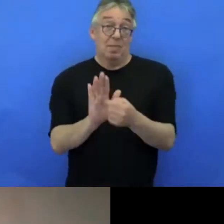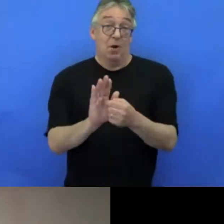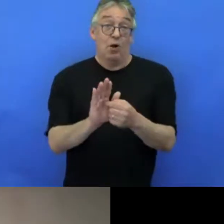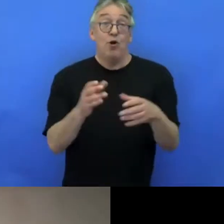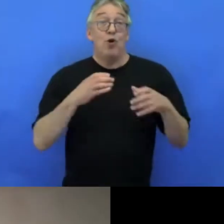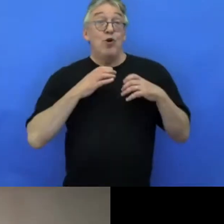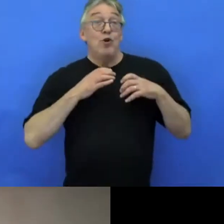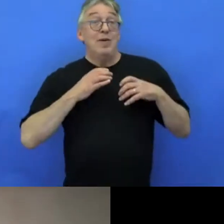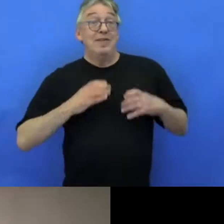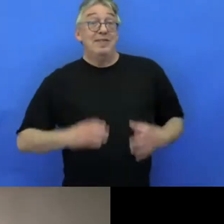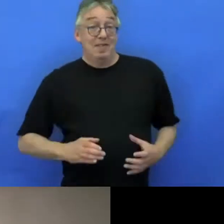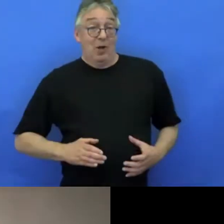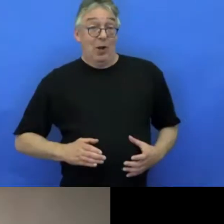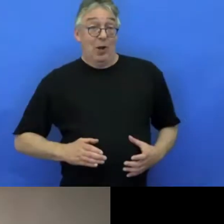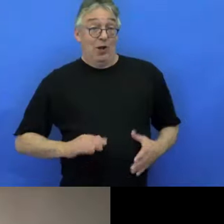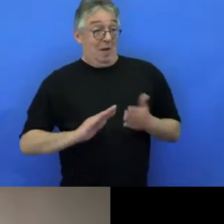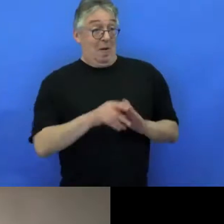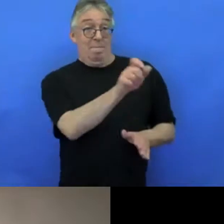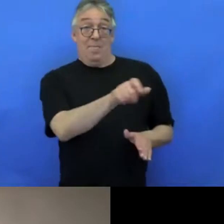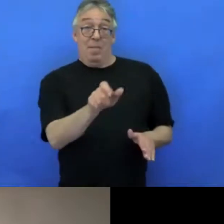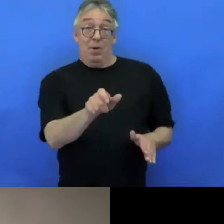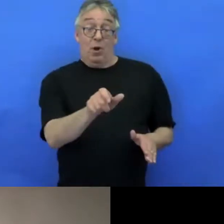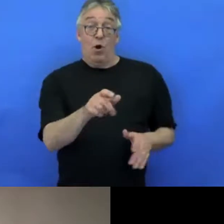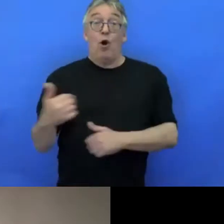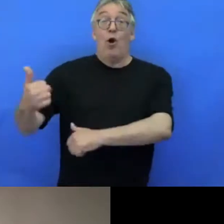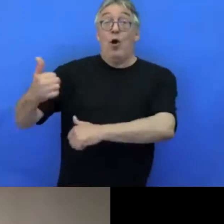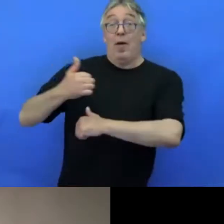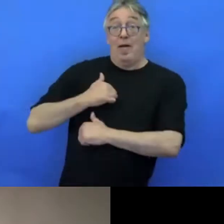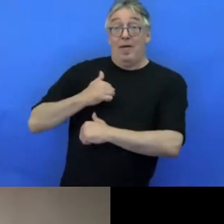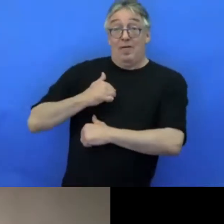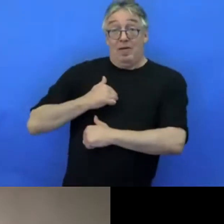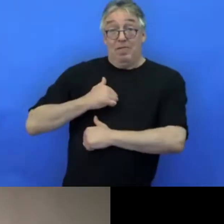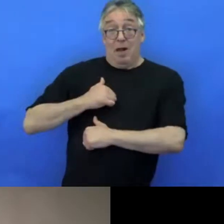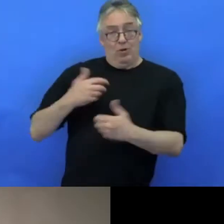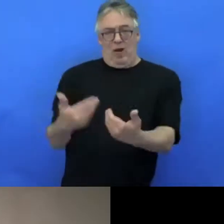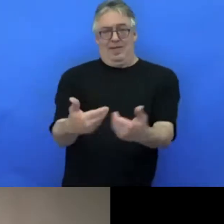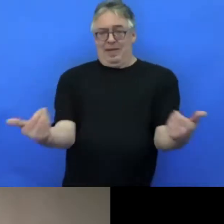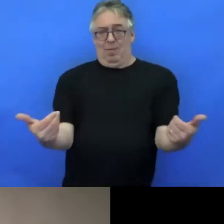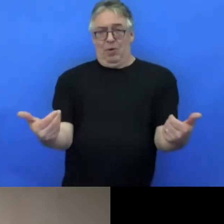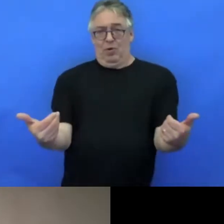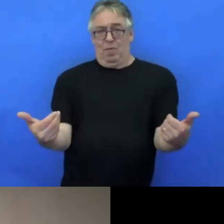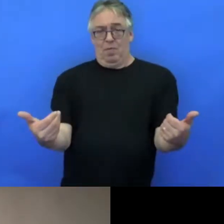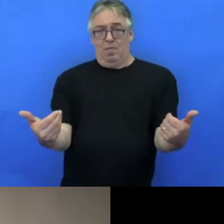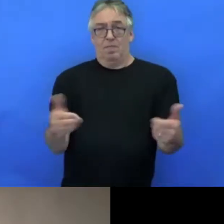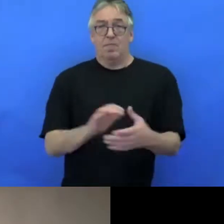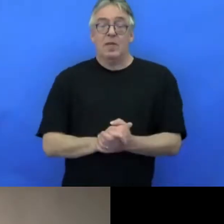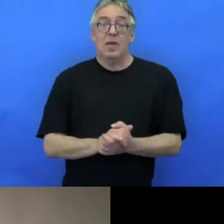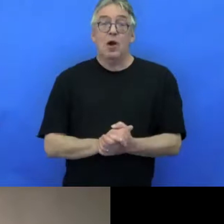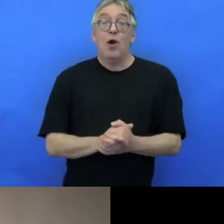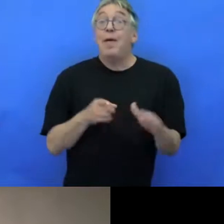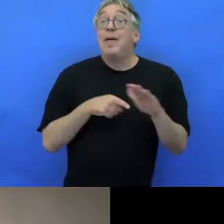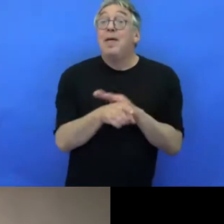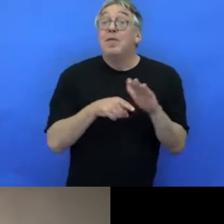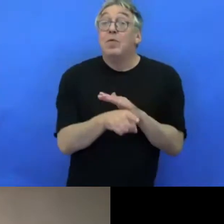military objectives, the principle of no adverse distinction, the principle of accessible